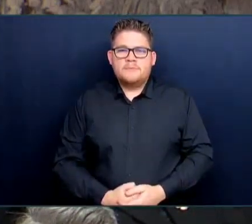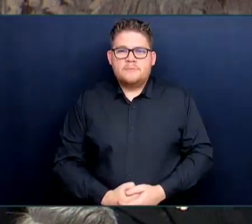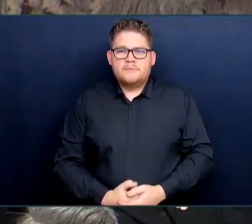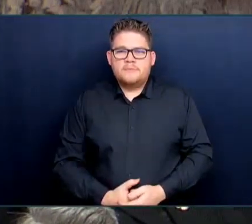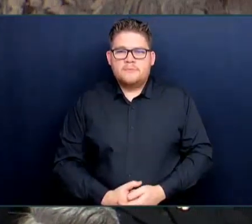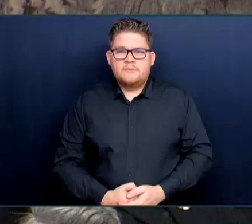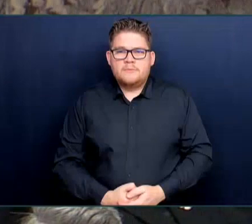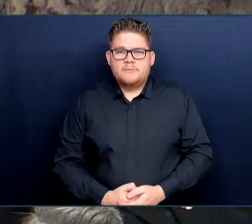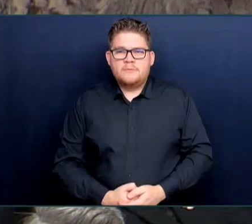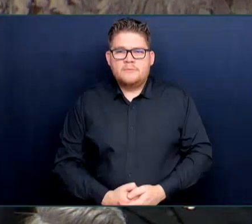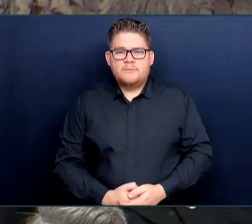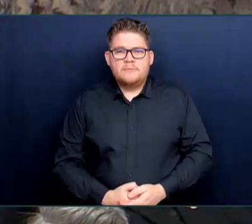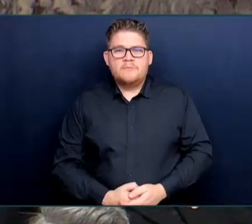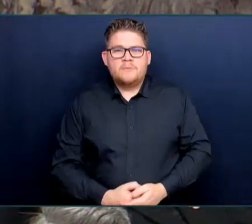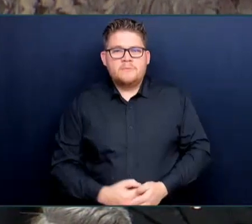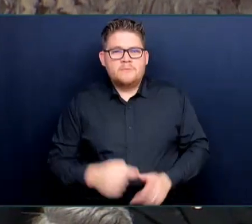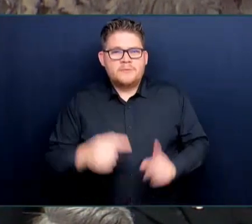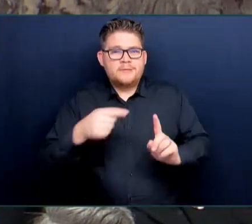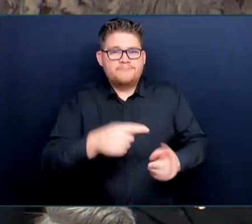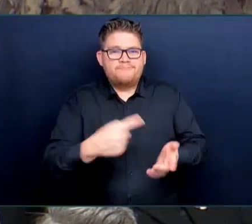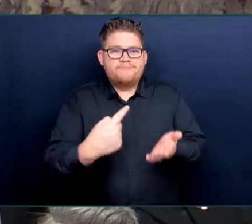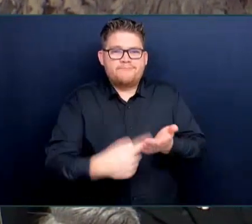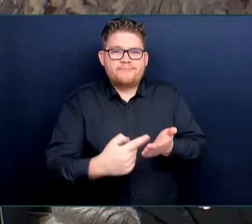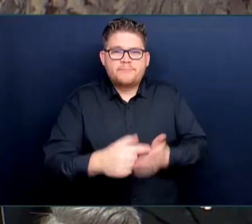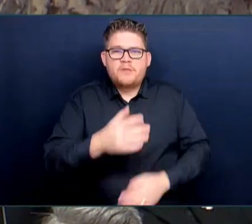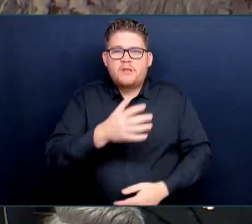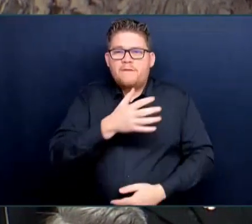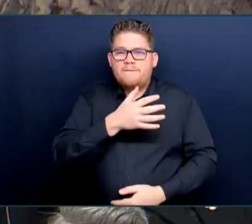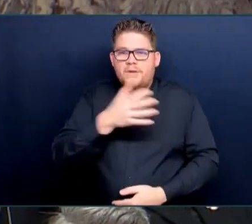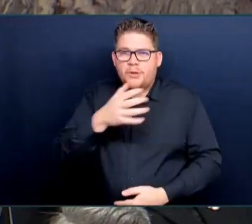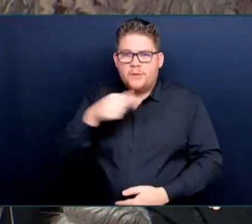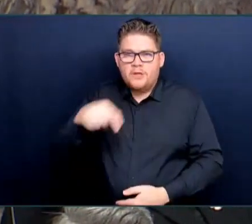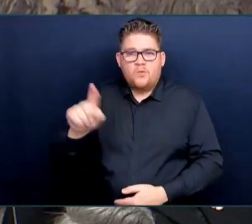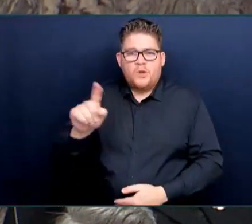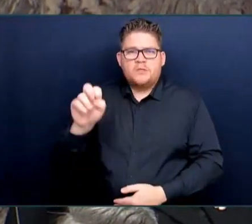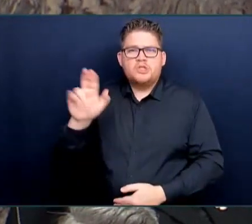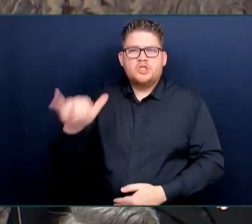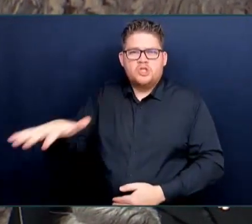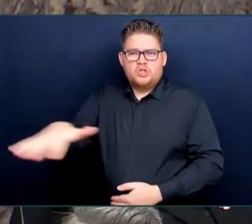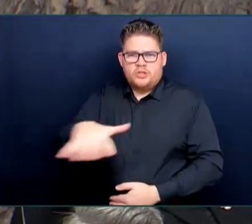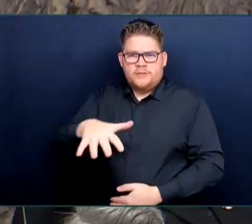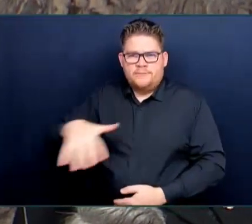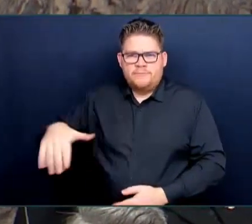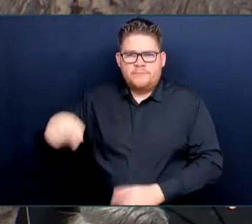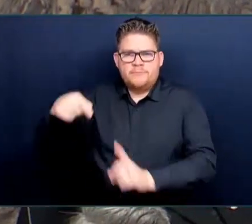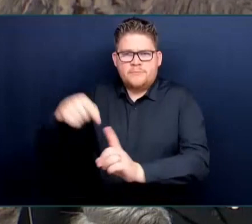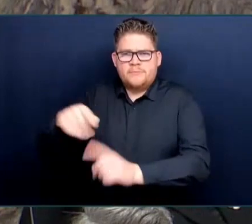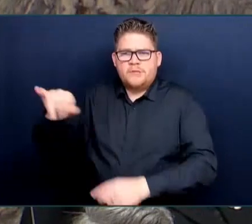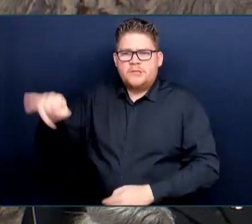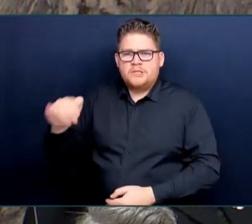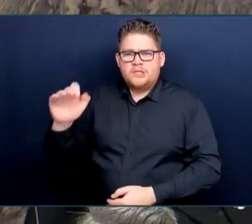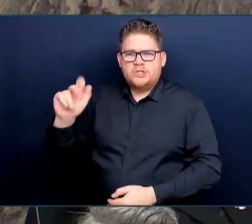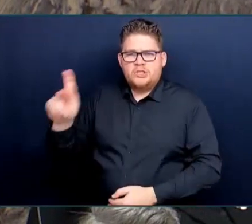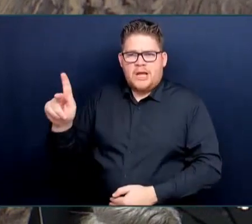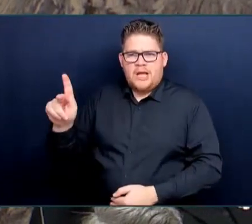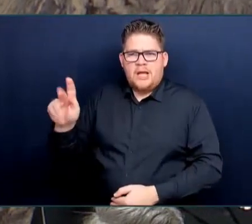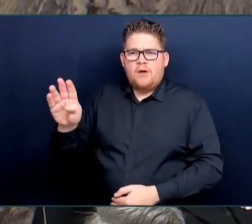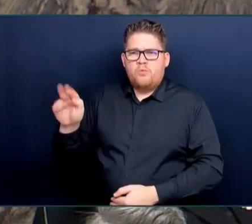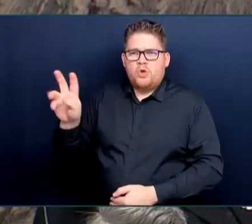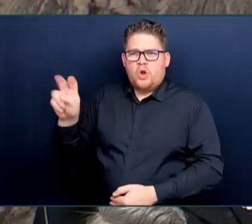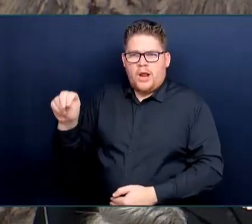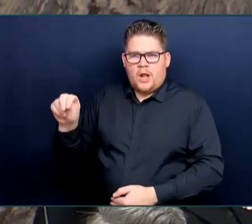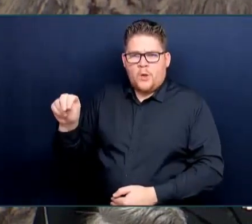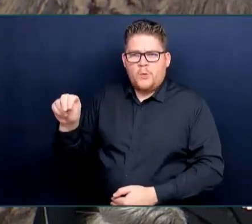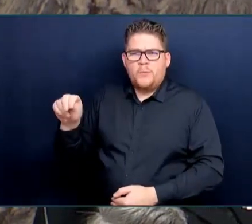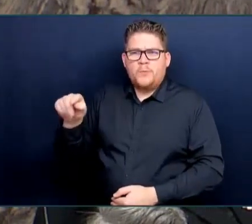agrologist, Mr. Jack Brown. When speaking of the Brown family, one must dial way back to 1877 when the Browns became one of the